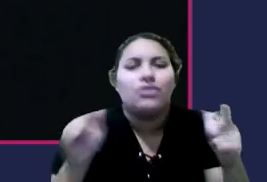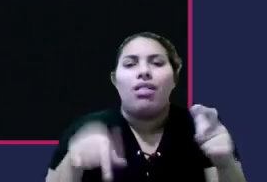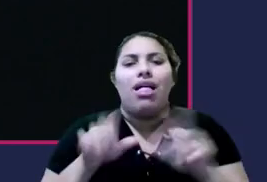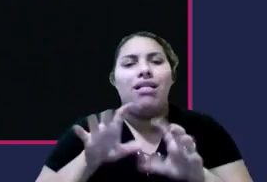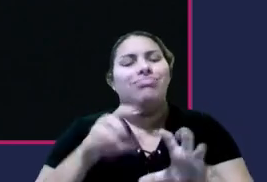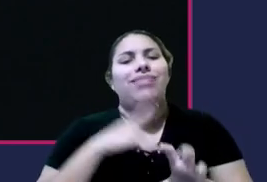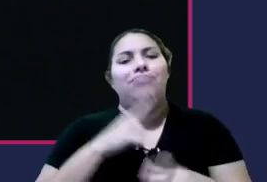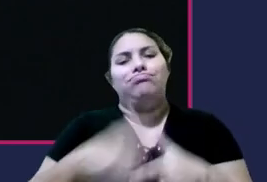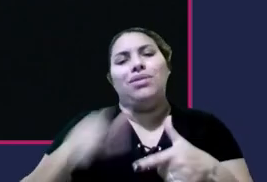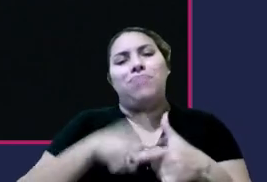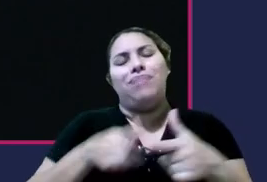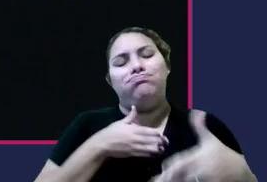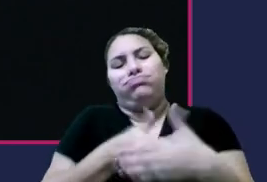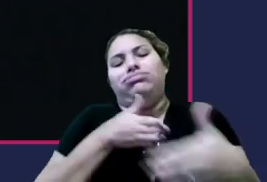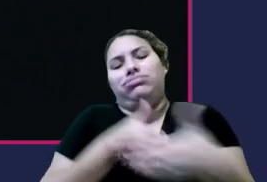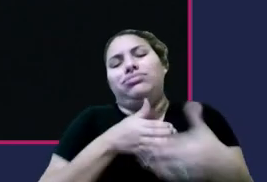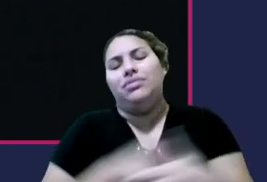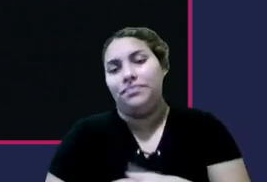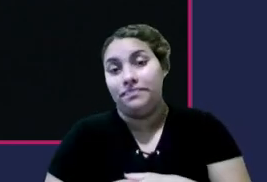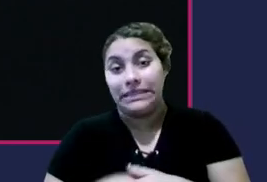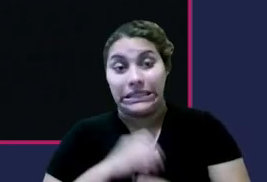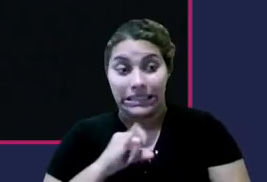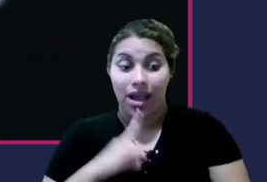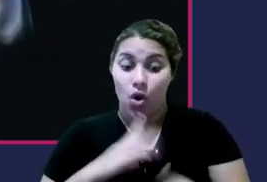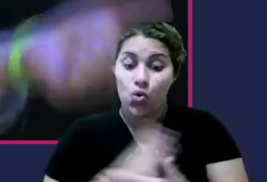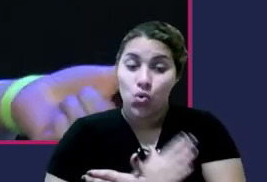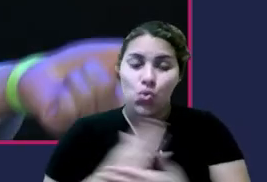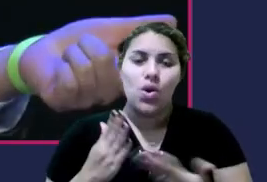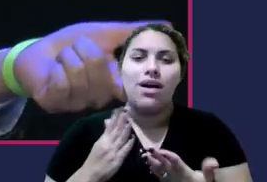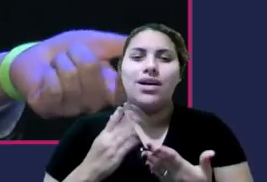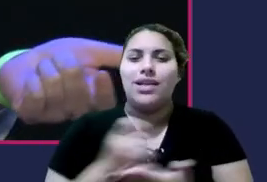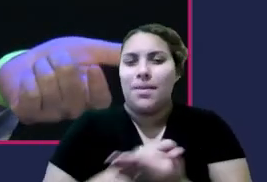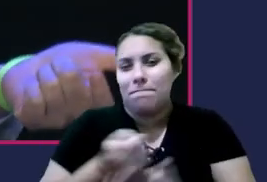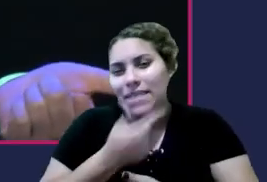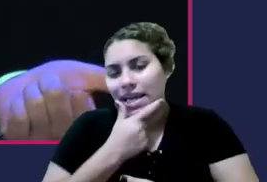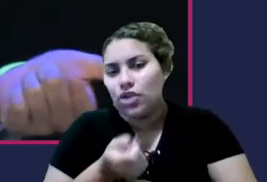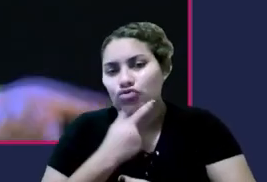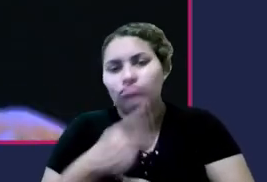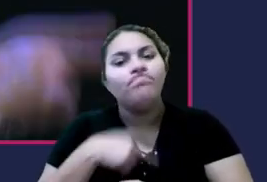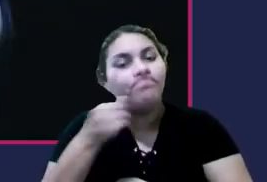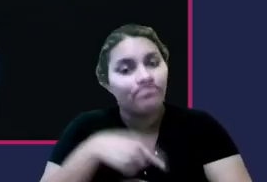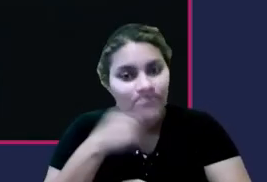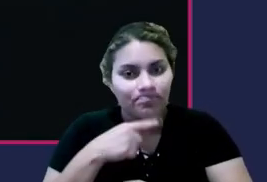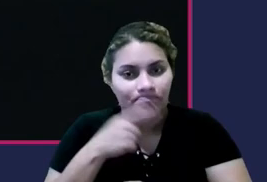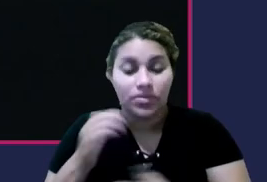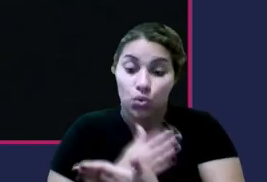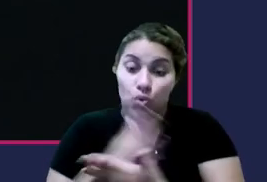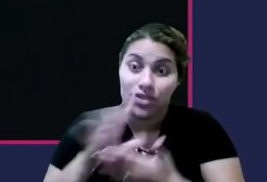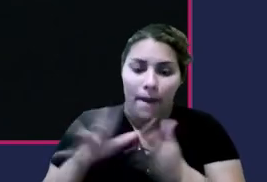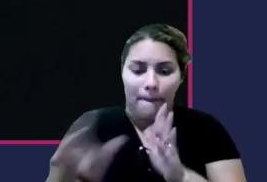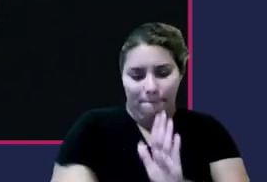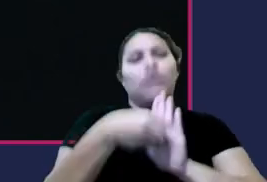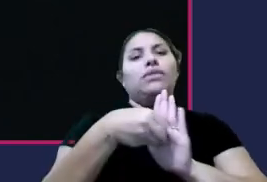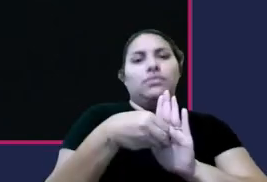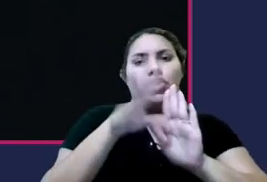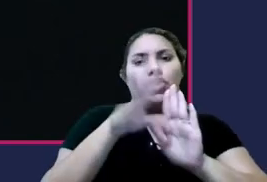are, they fall into this gap. And